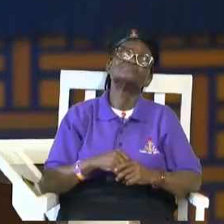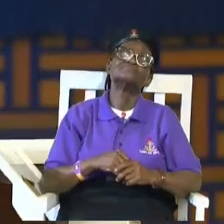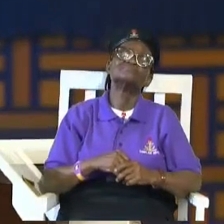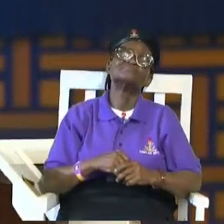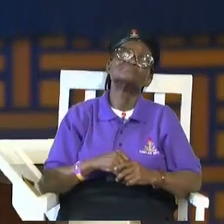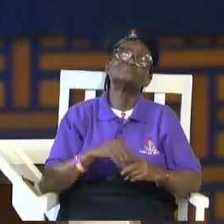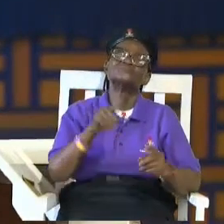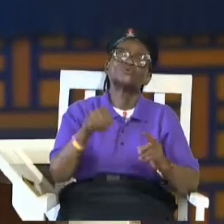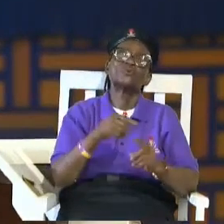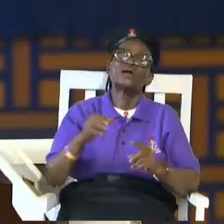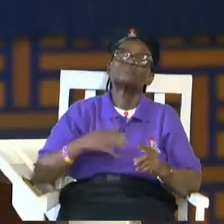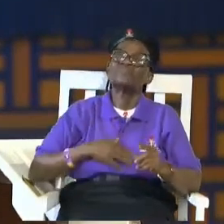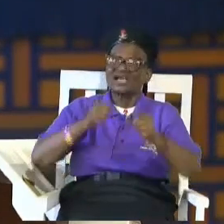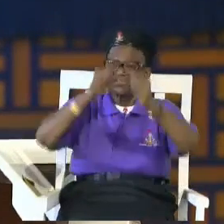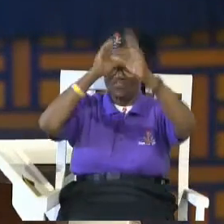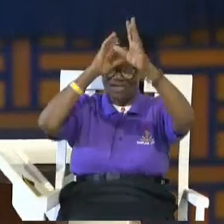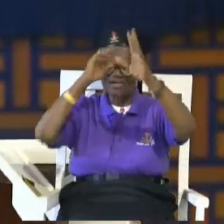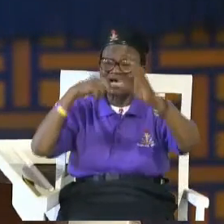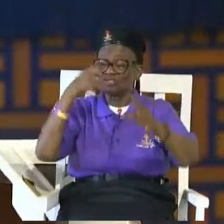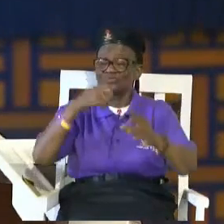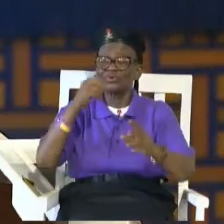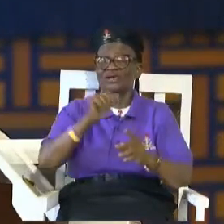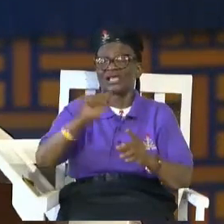When my father spoke a word,